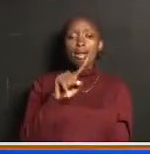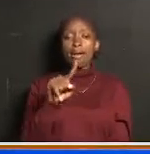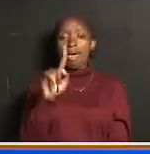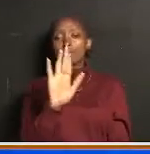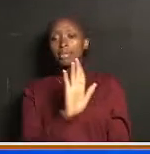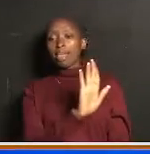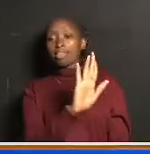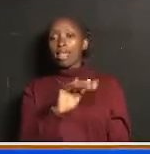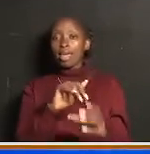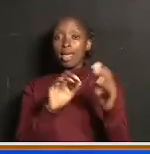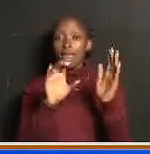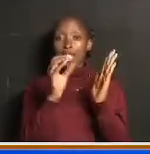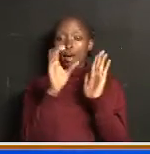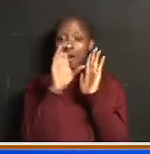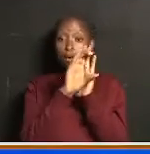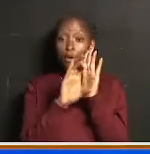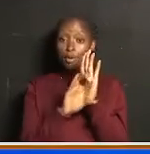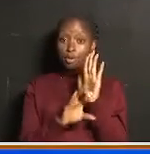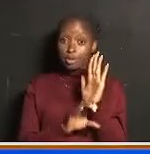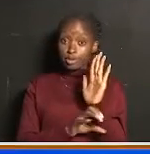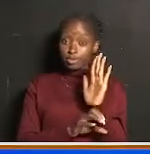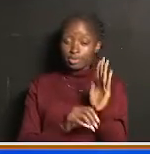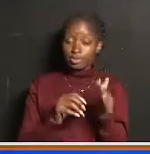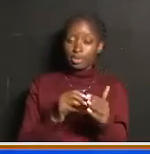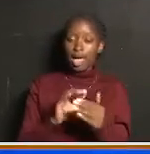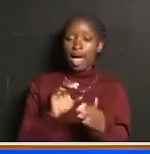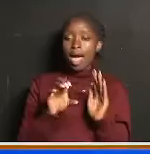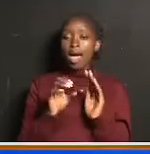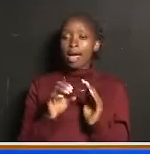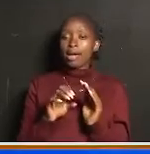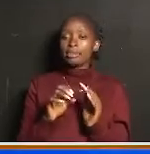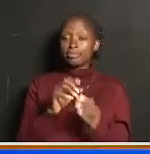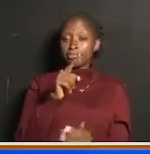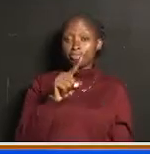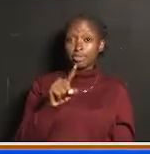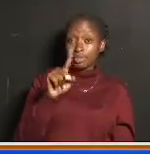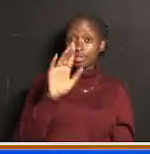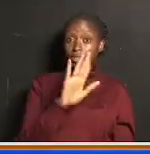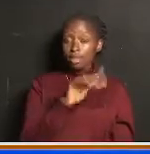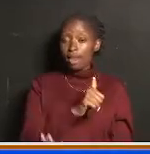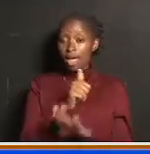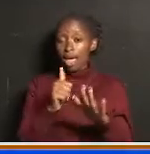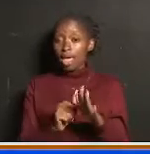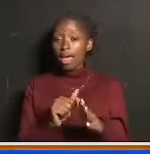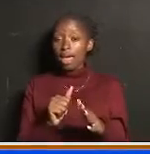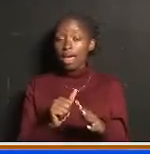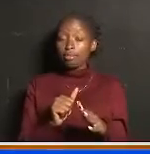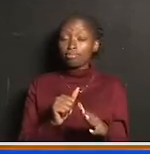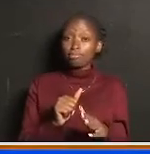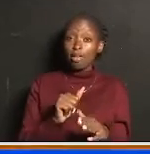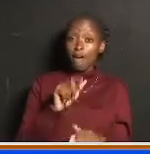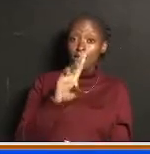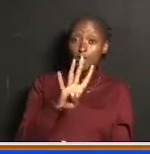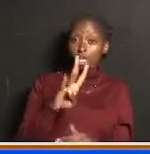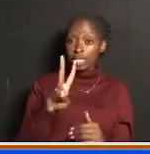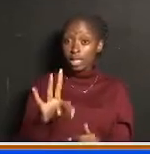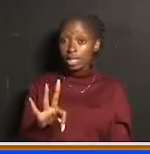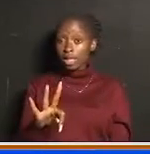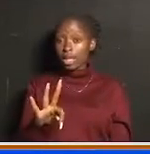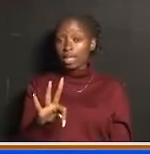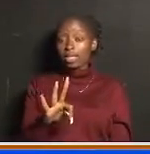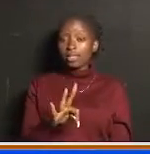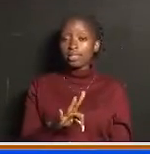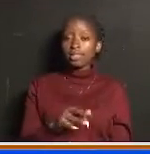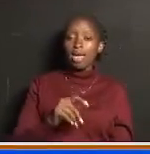the Constitution, their rights under the Article 43, their rights under Article 53, their right to compulsory